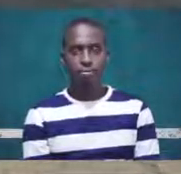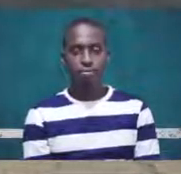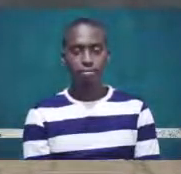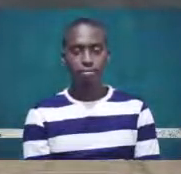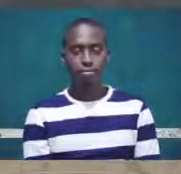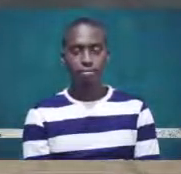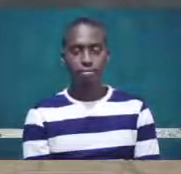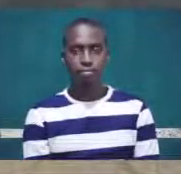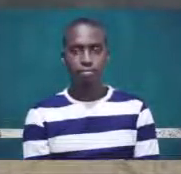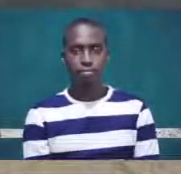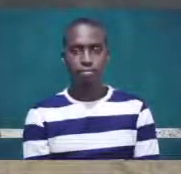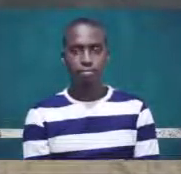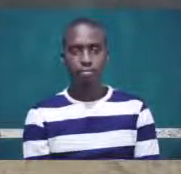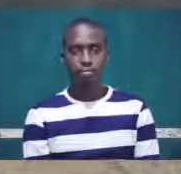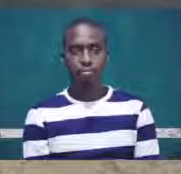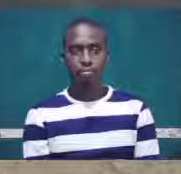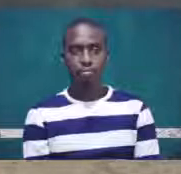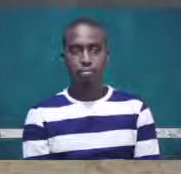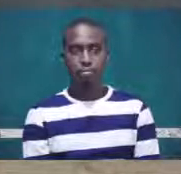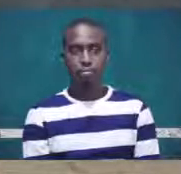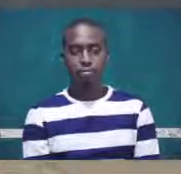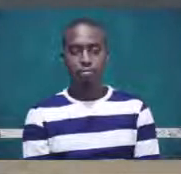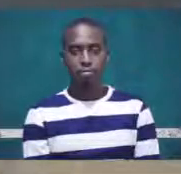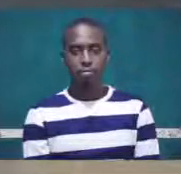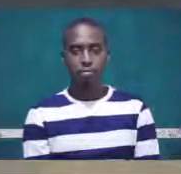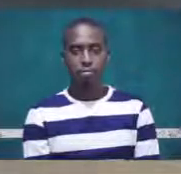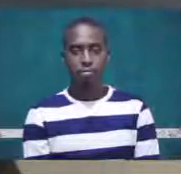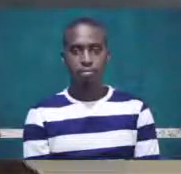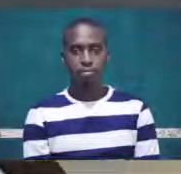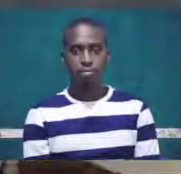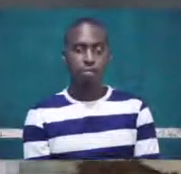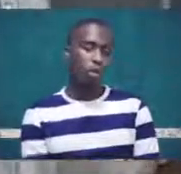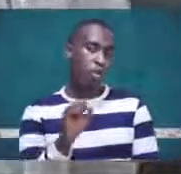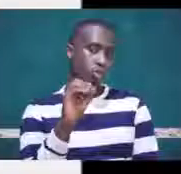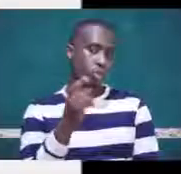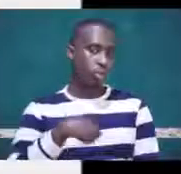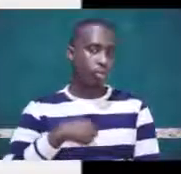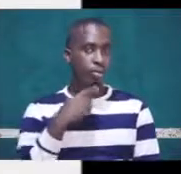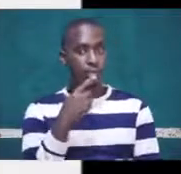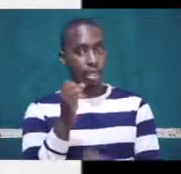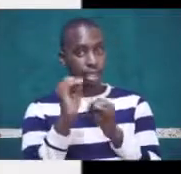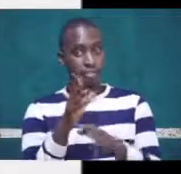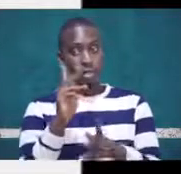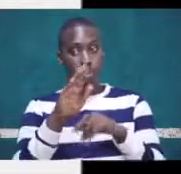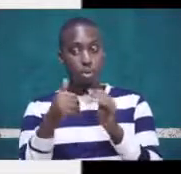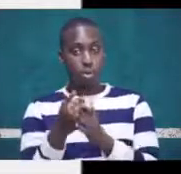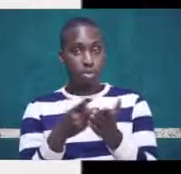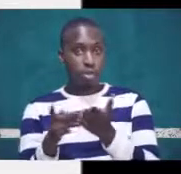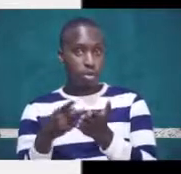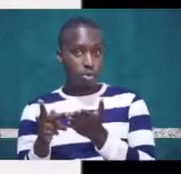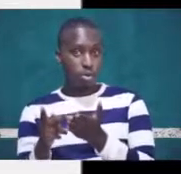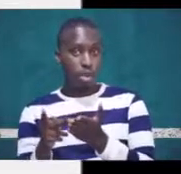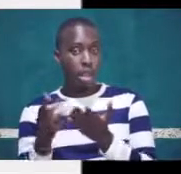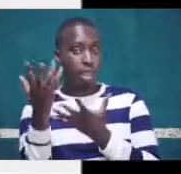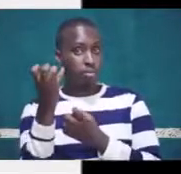Expectation of future price changes. So we are saying if consumers expect prices